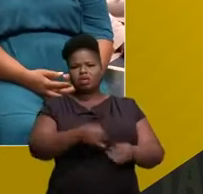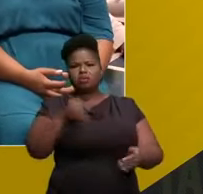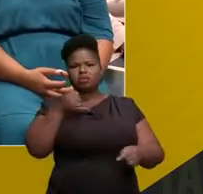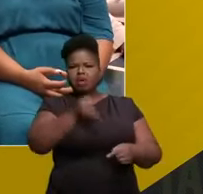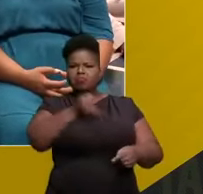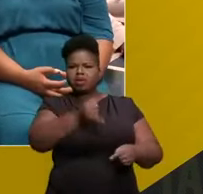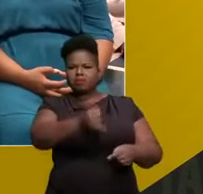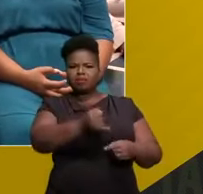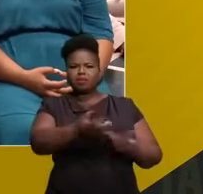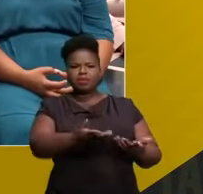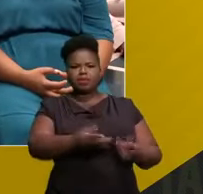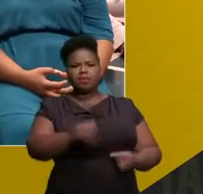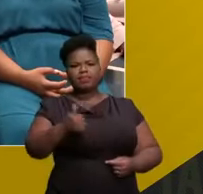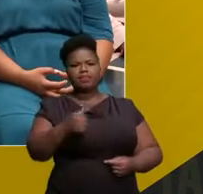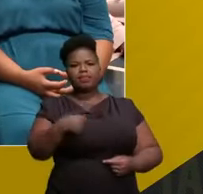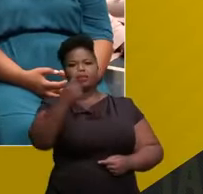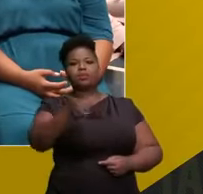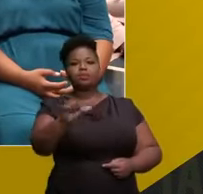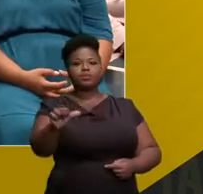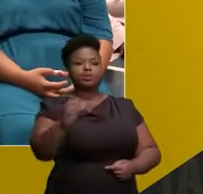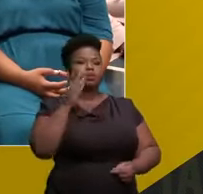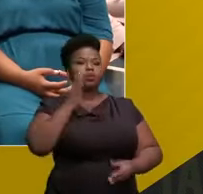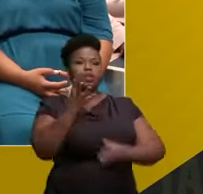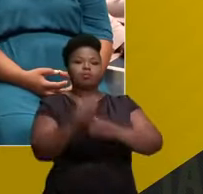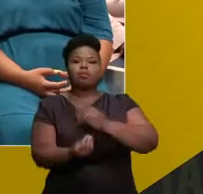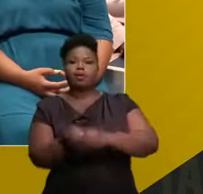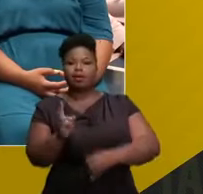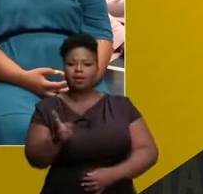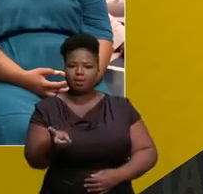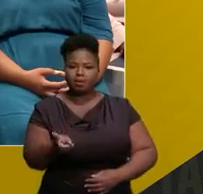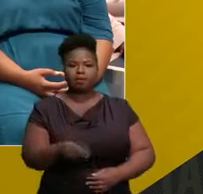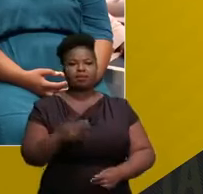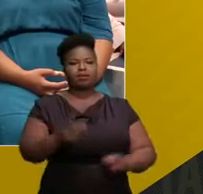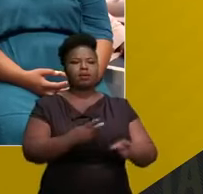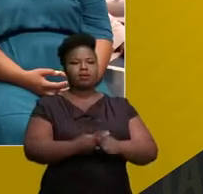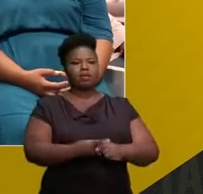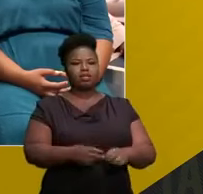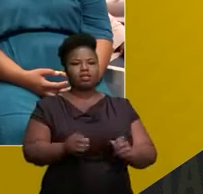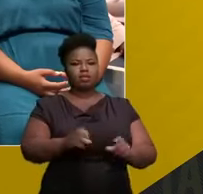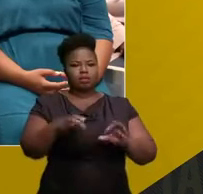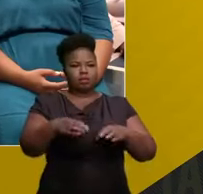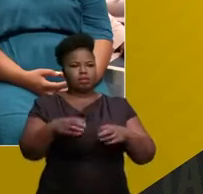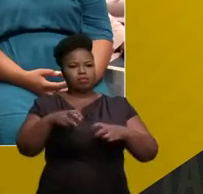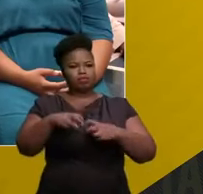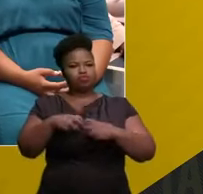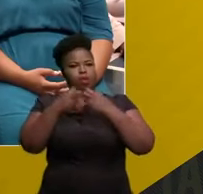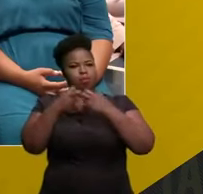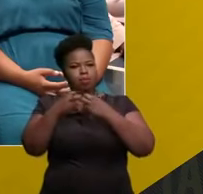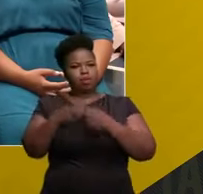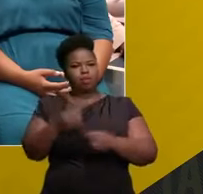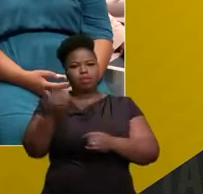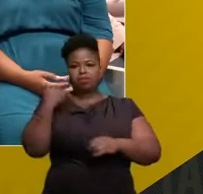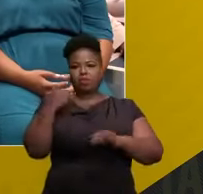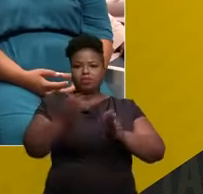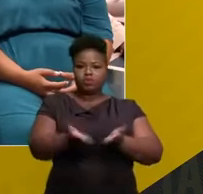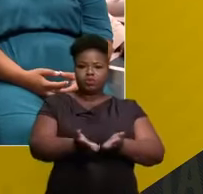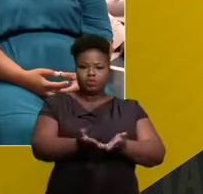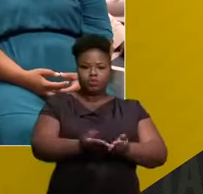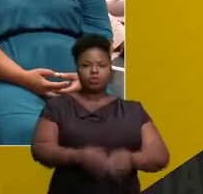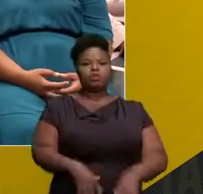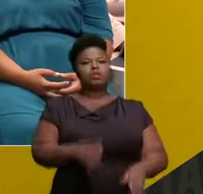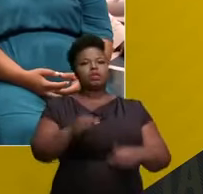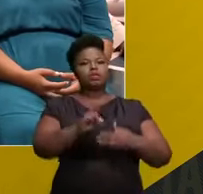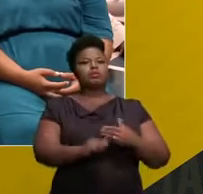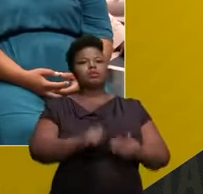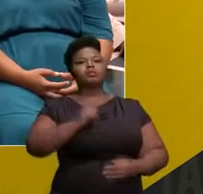there. The following week, while bunking again, there was an alleged gang rape there in the back of the school. A couple of months